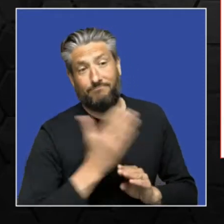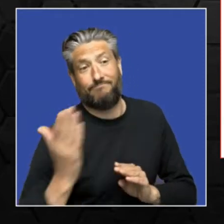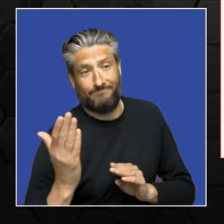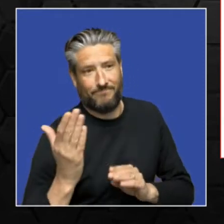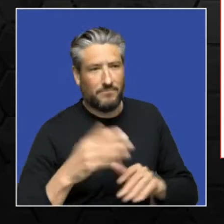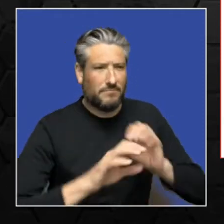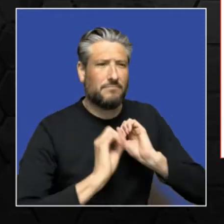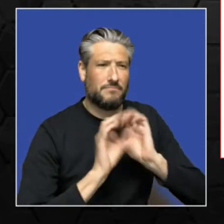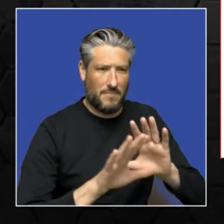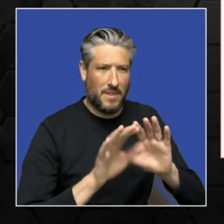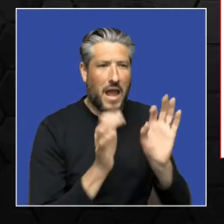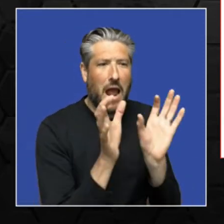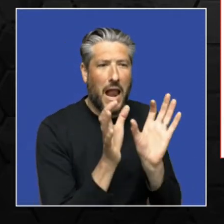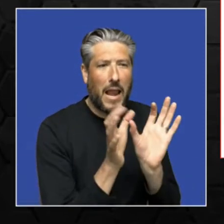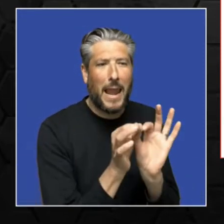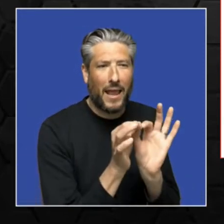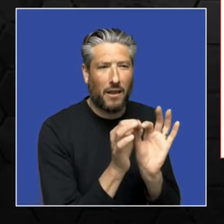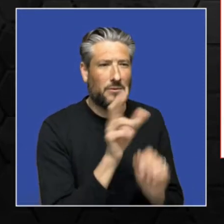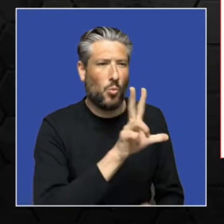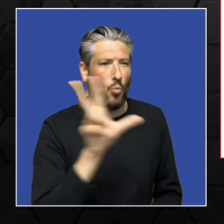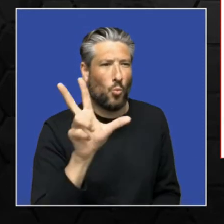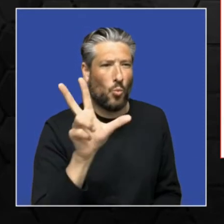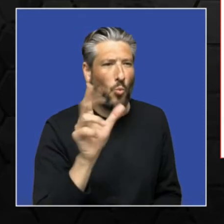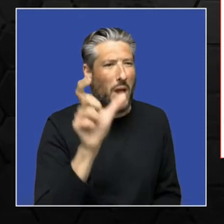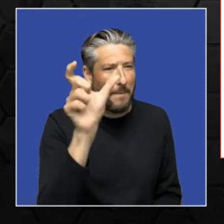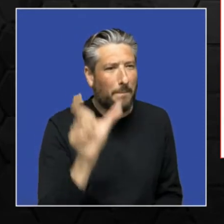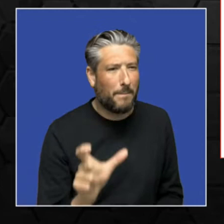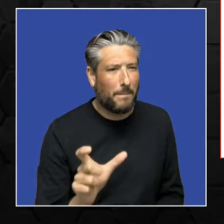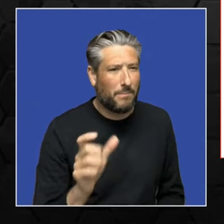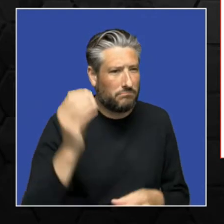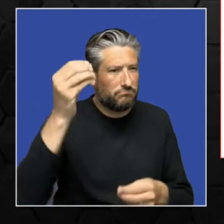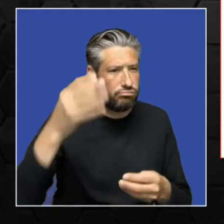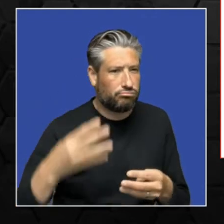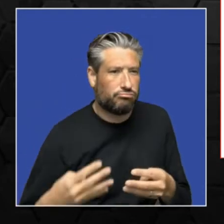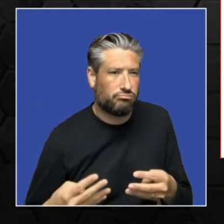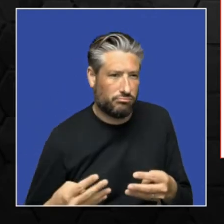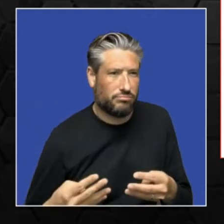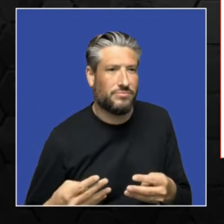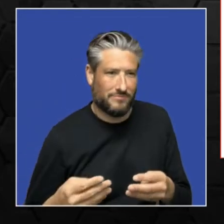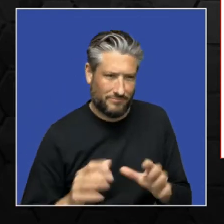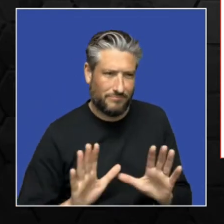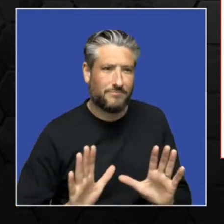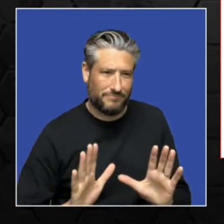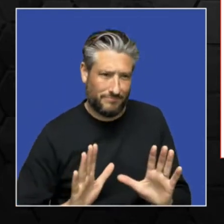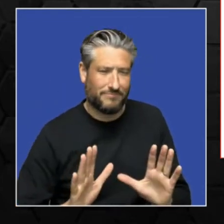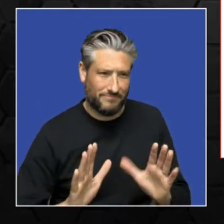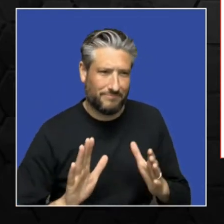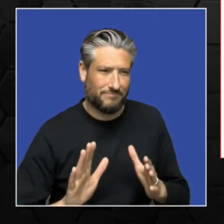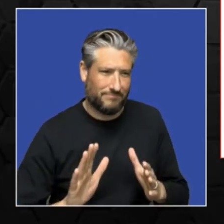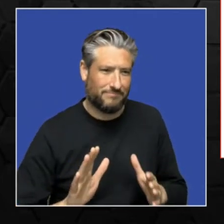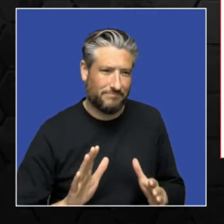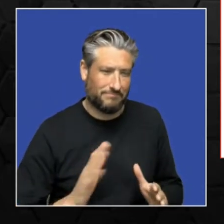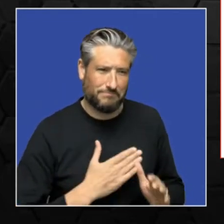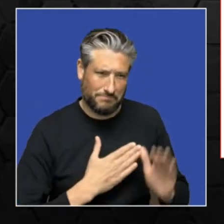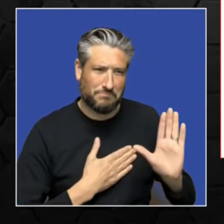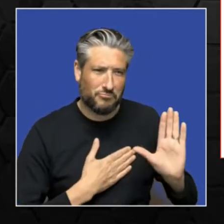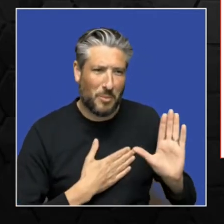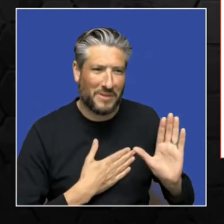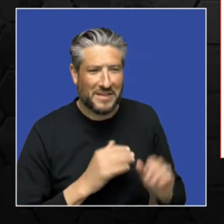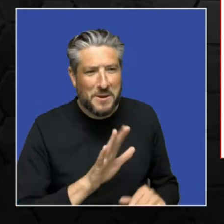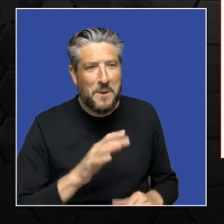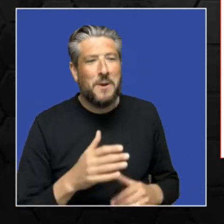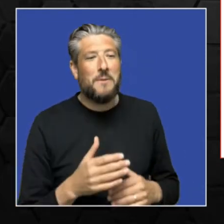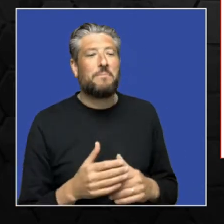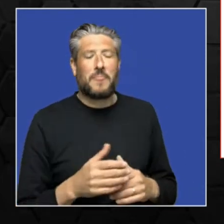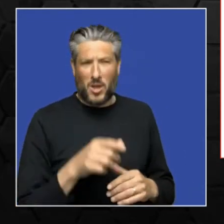session. But yeah, I hope you can go back and look at how neural networks actually work.